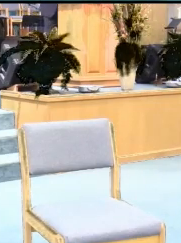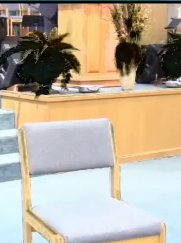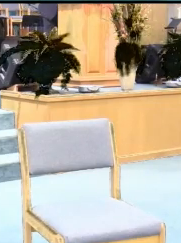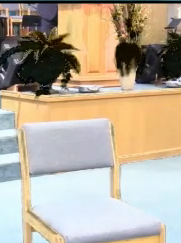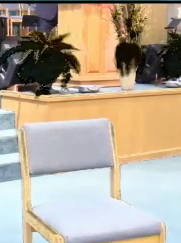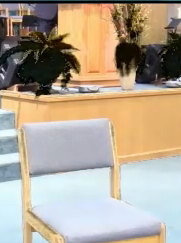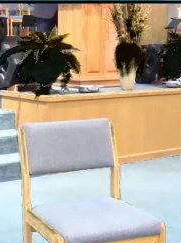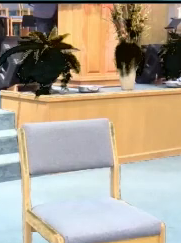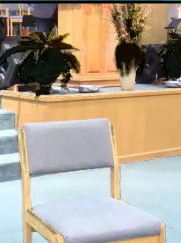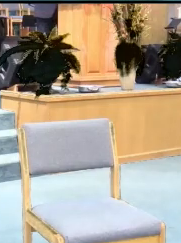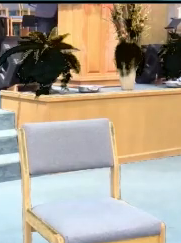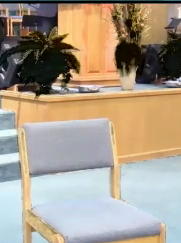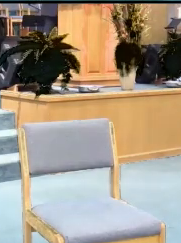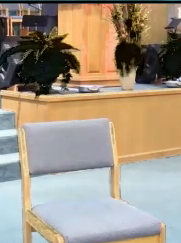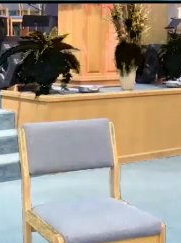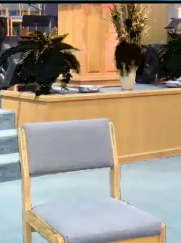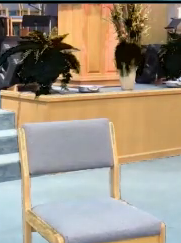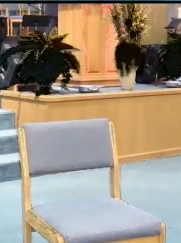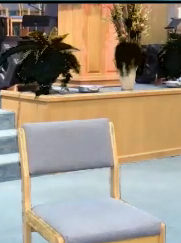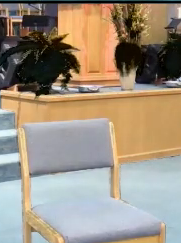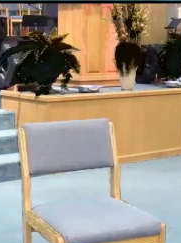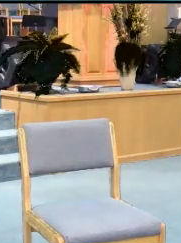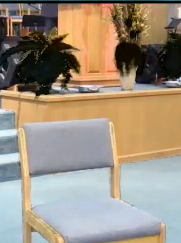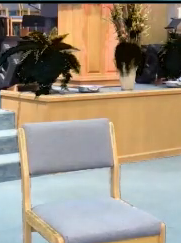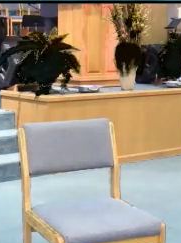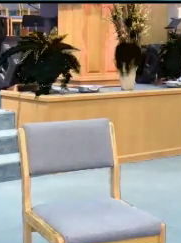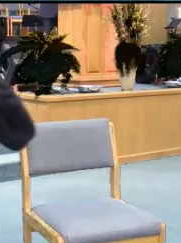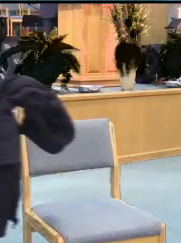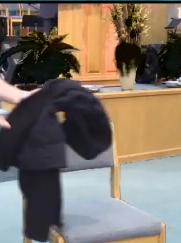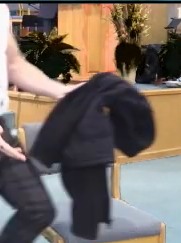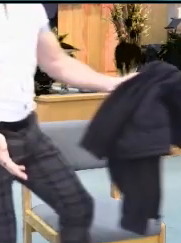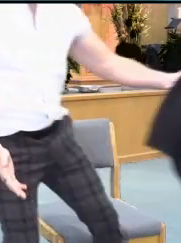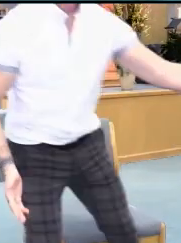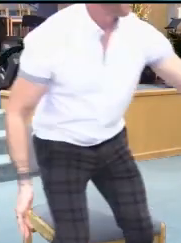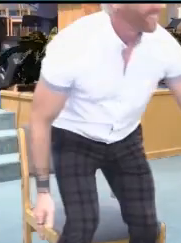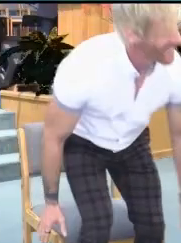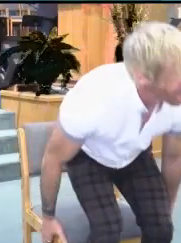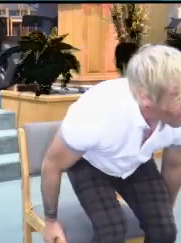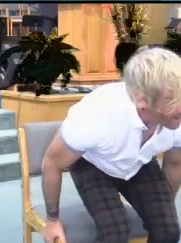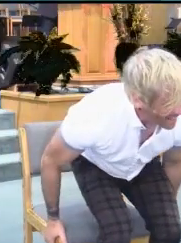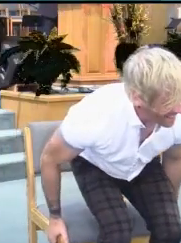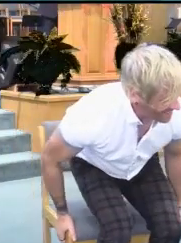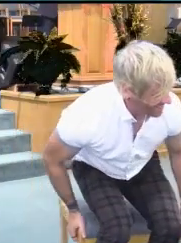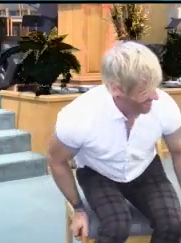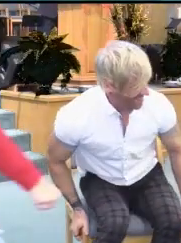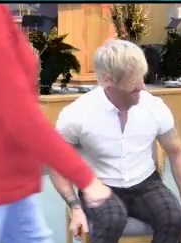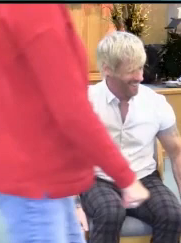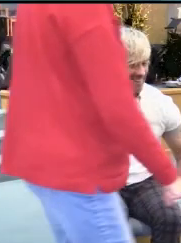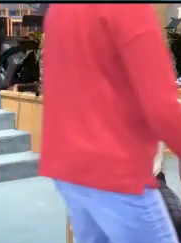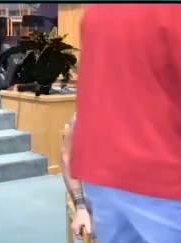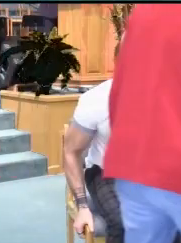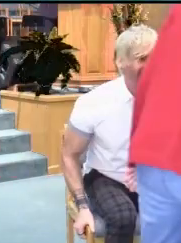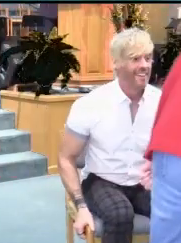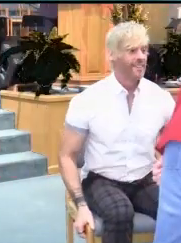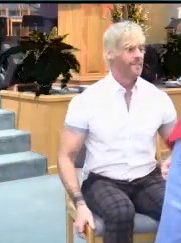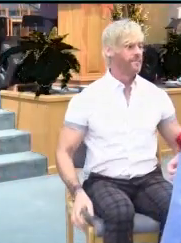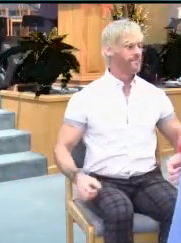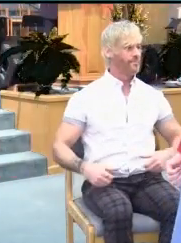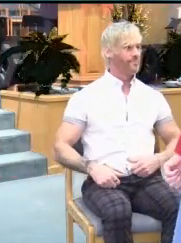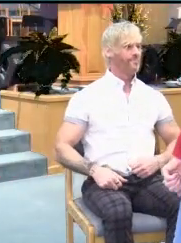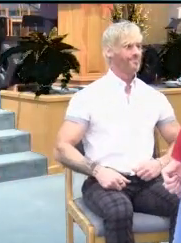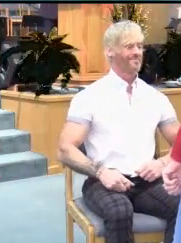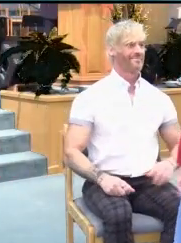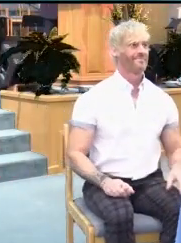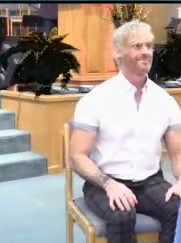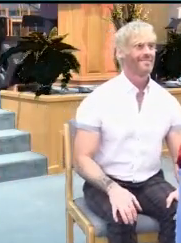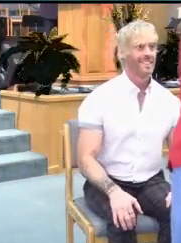the encouragement that we get here every Sunday. And today has